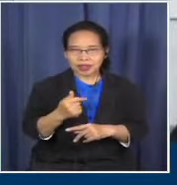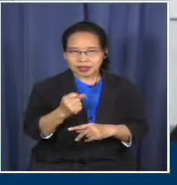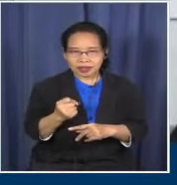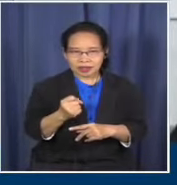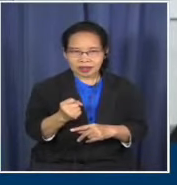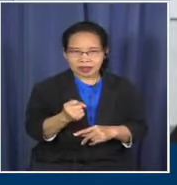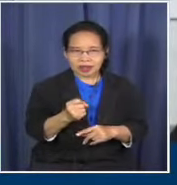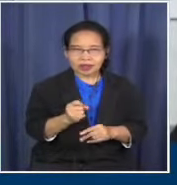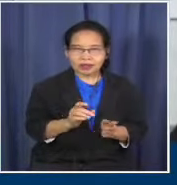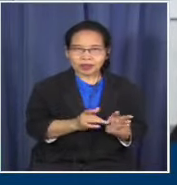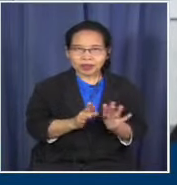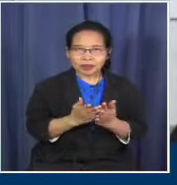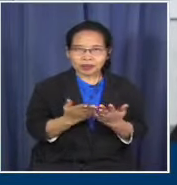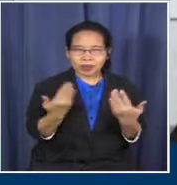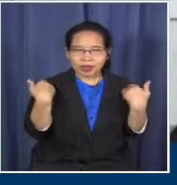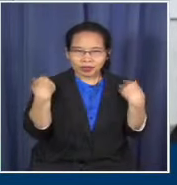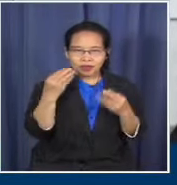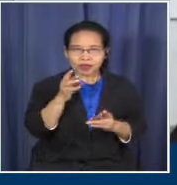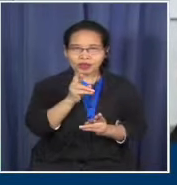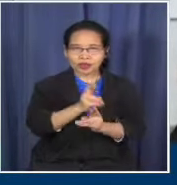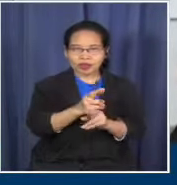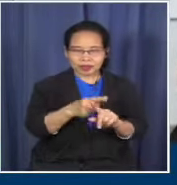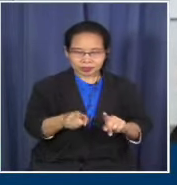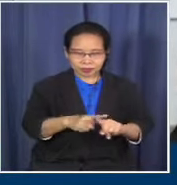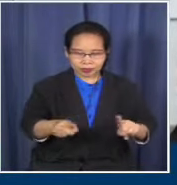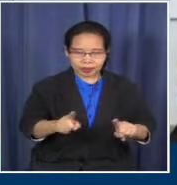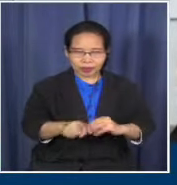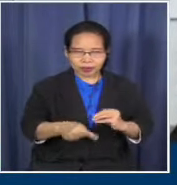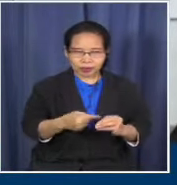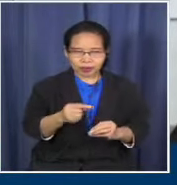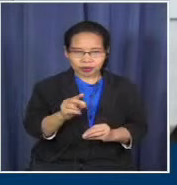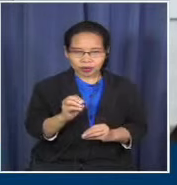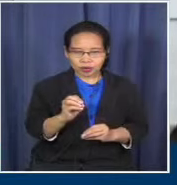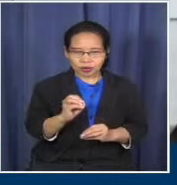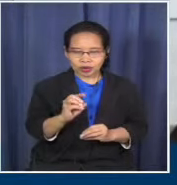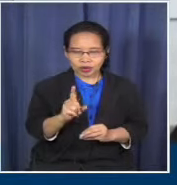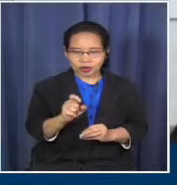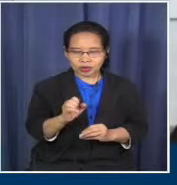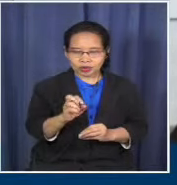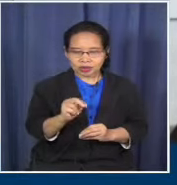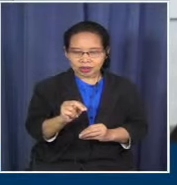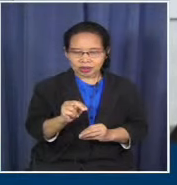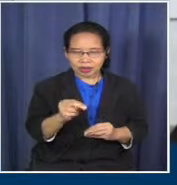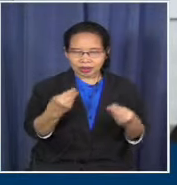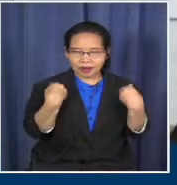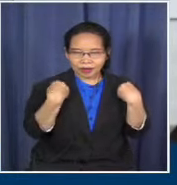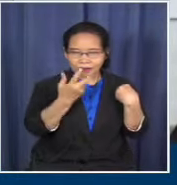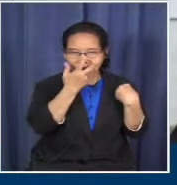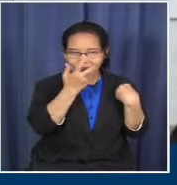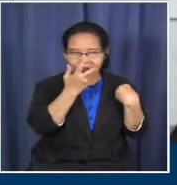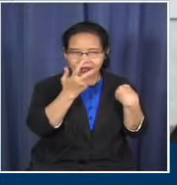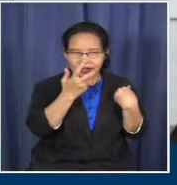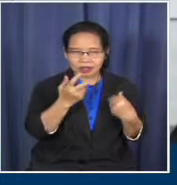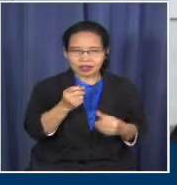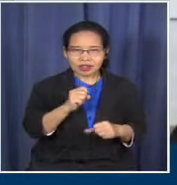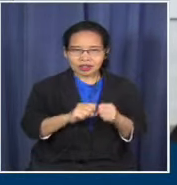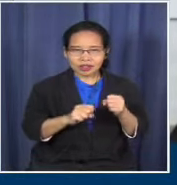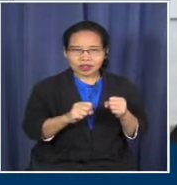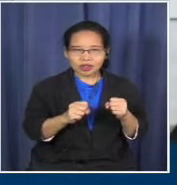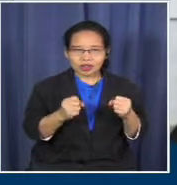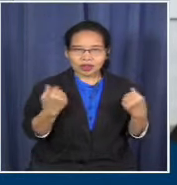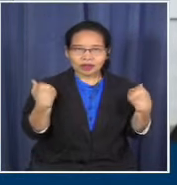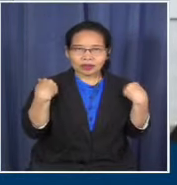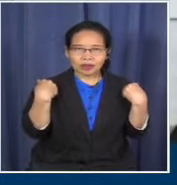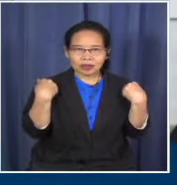Men didn't know yet about the different kinds of gases. But there's already a definition of oxygen. A